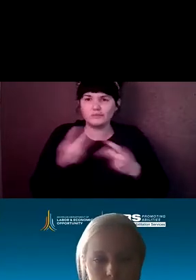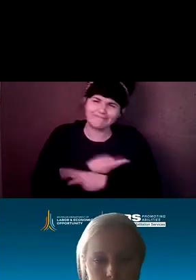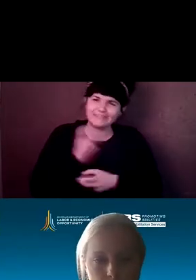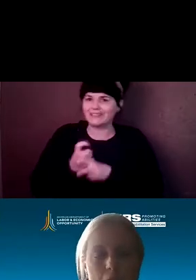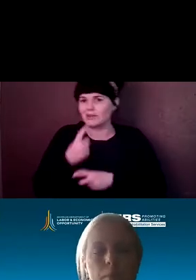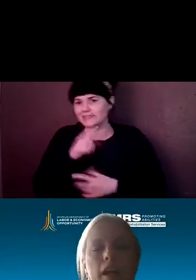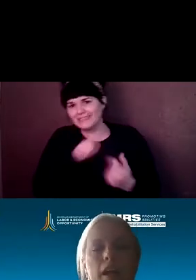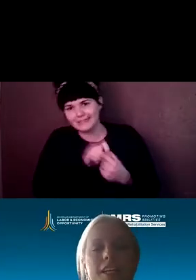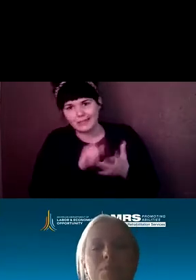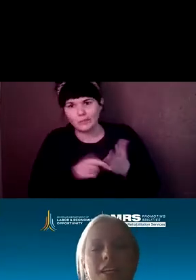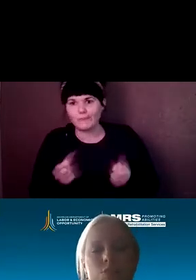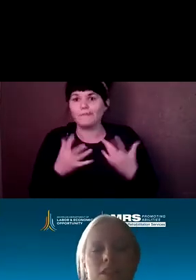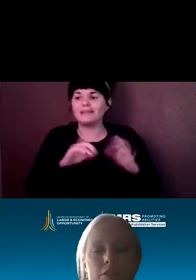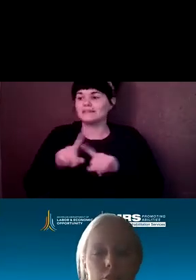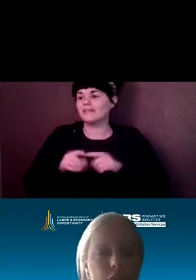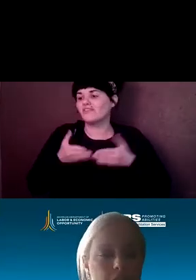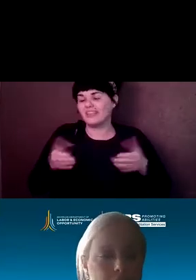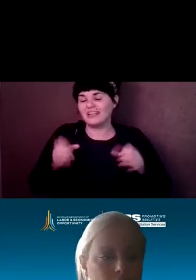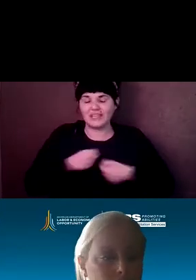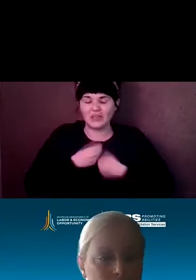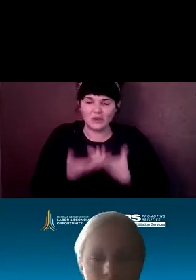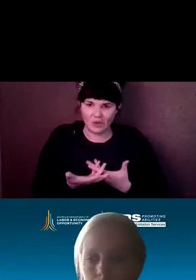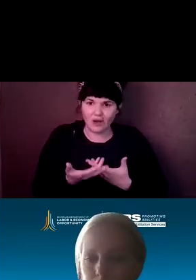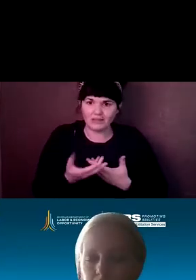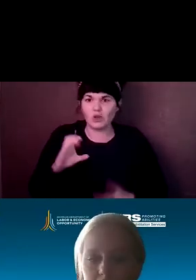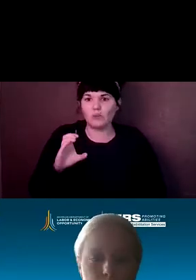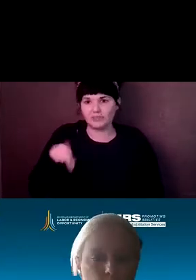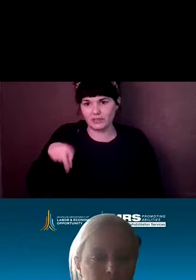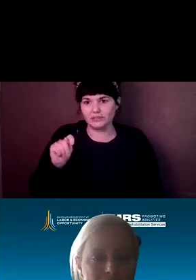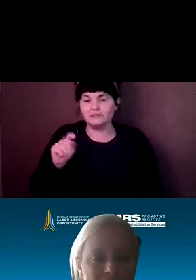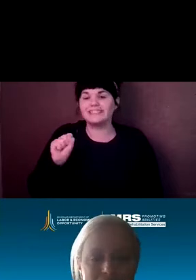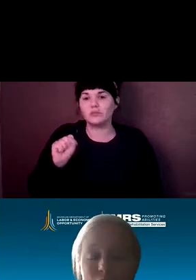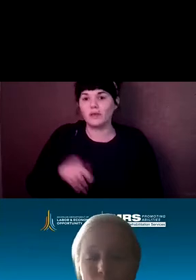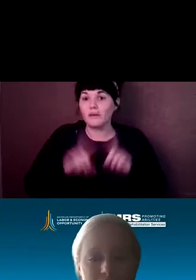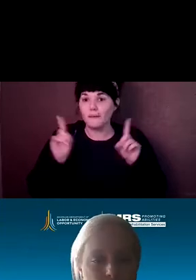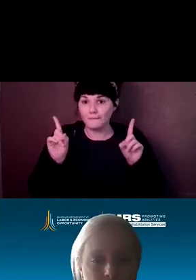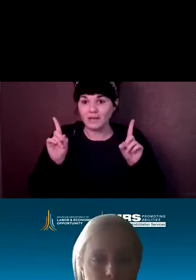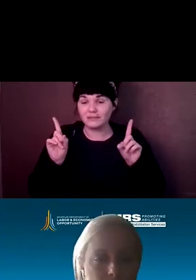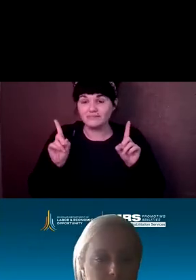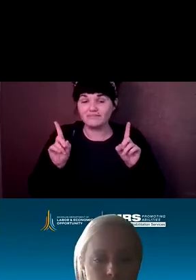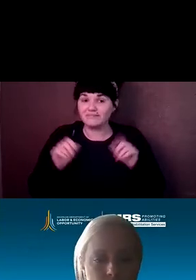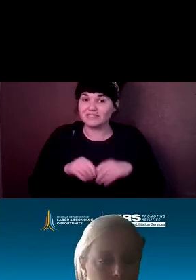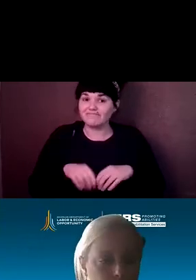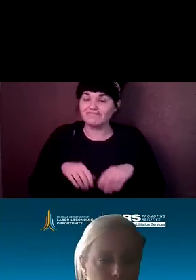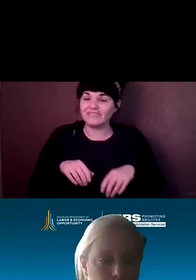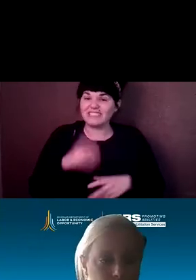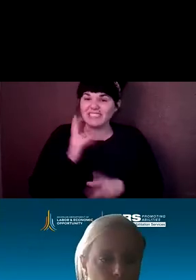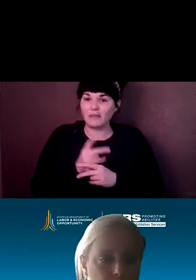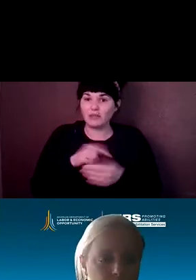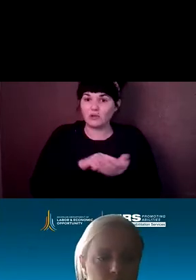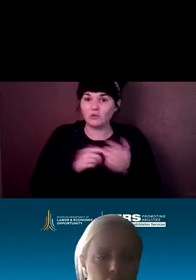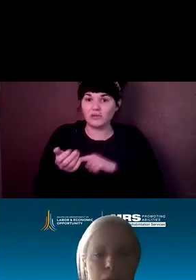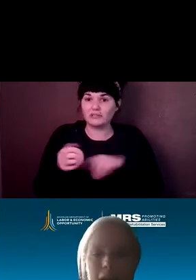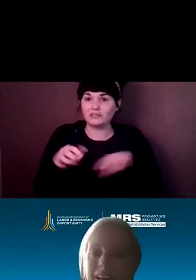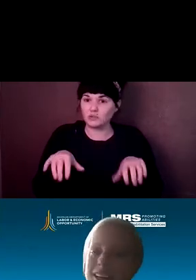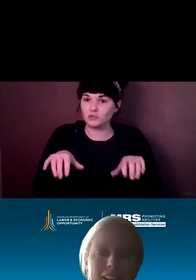tunnel syndrome, but keeping those wrists neutral, again, is very important. Don't ignore that pain and don't ignore your discomfort.